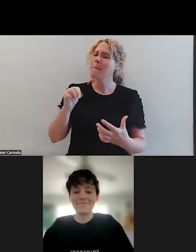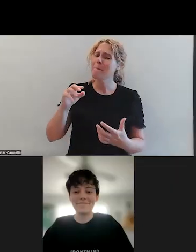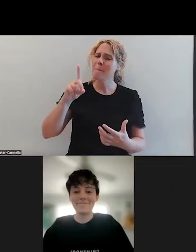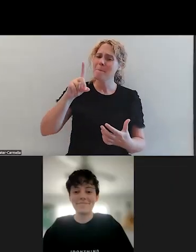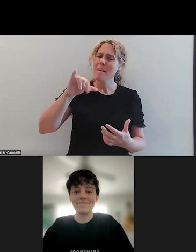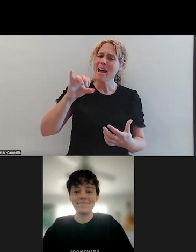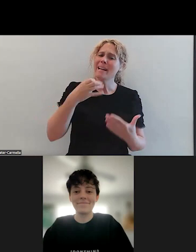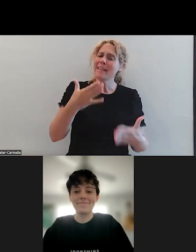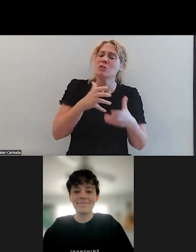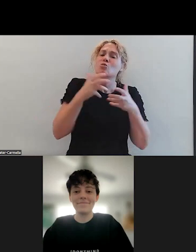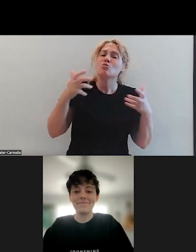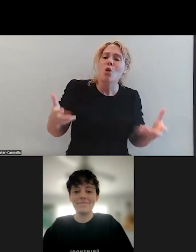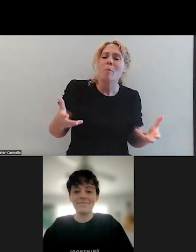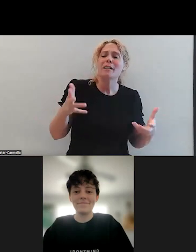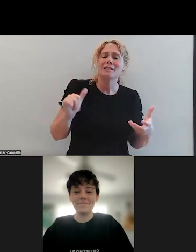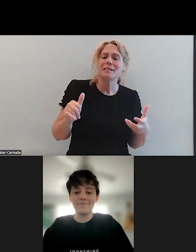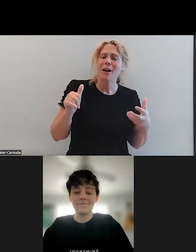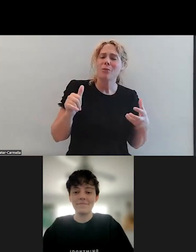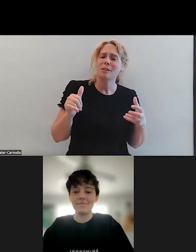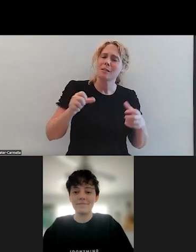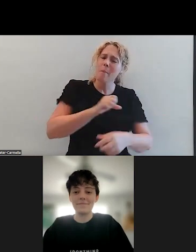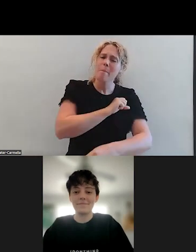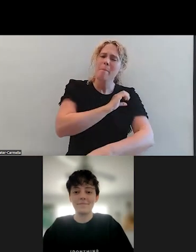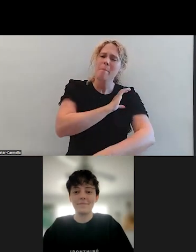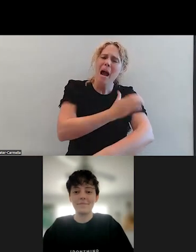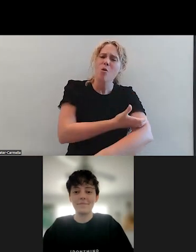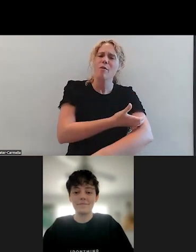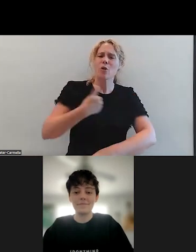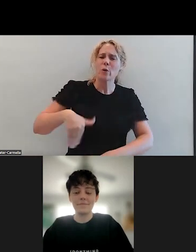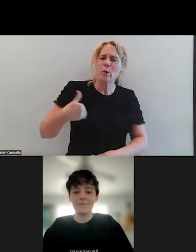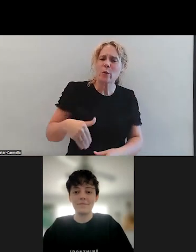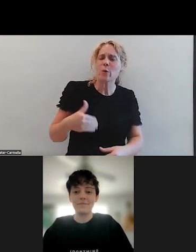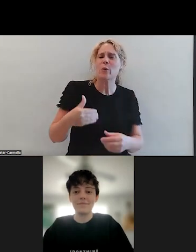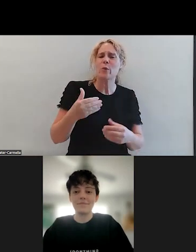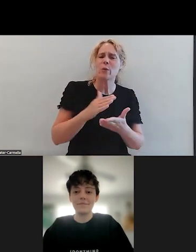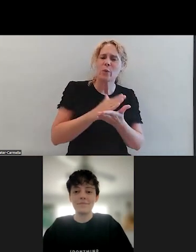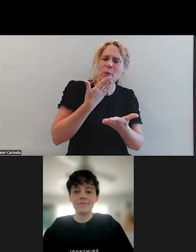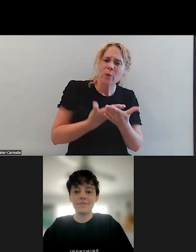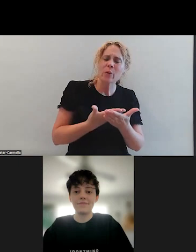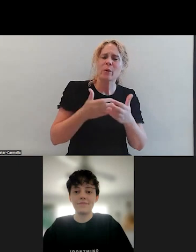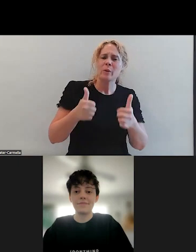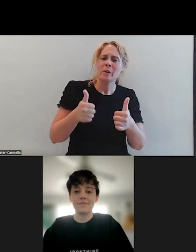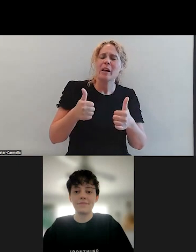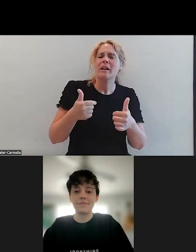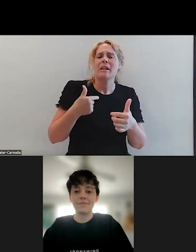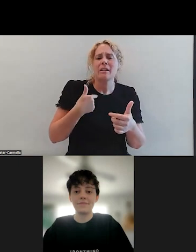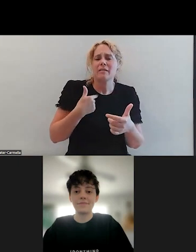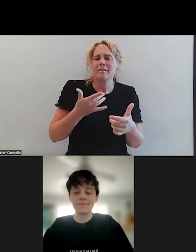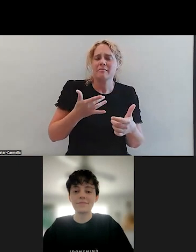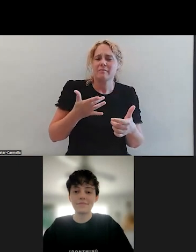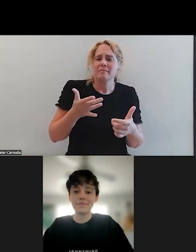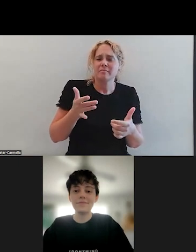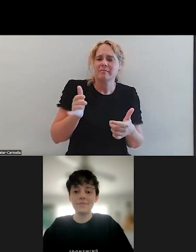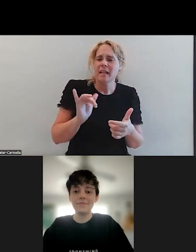was eloquent and powerful, and a reminder that, as you said, the care that feels like care really starts